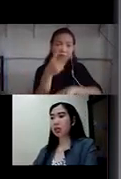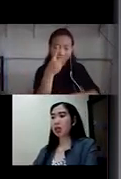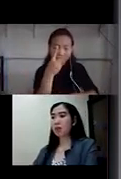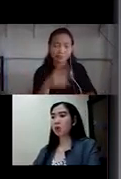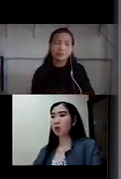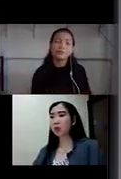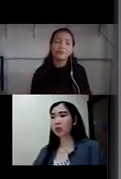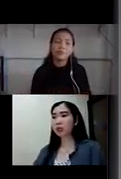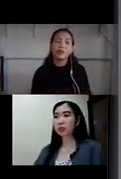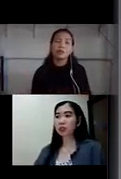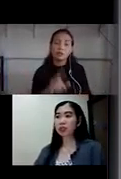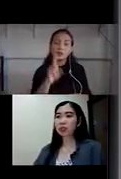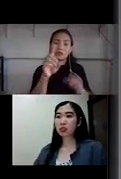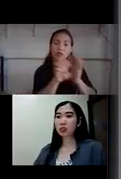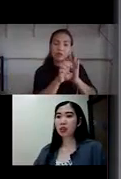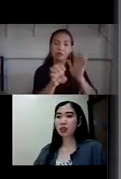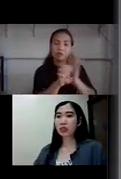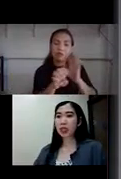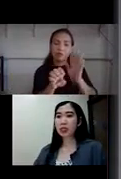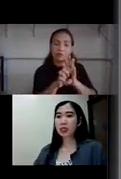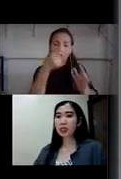the